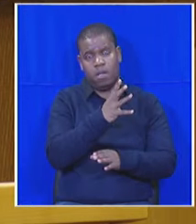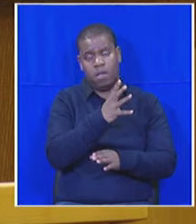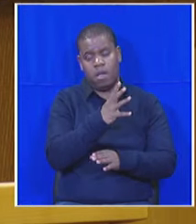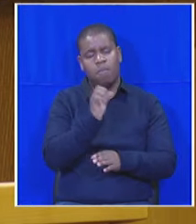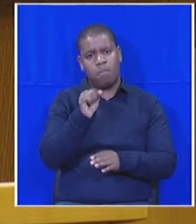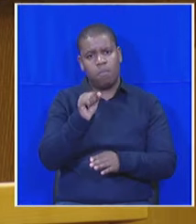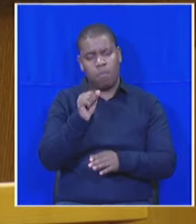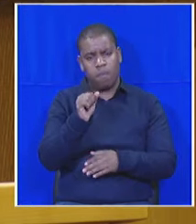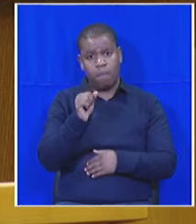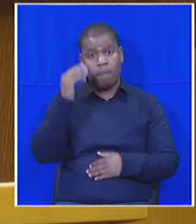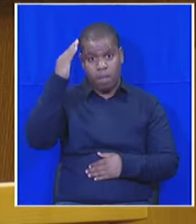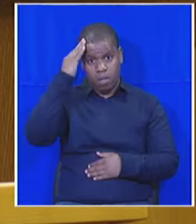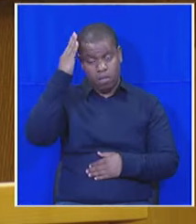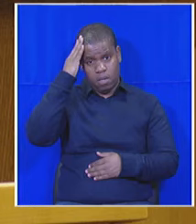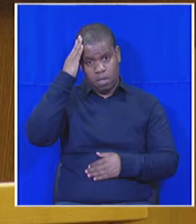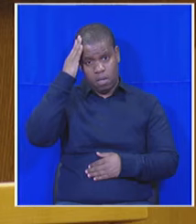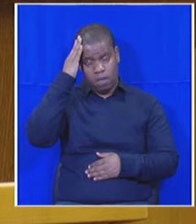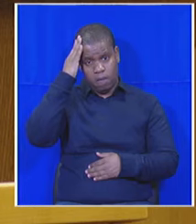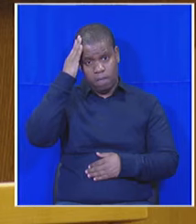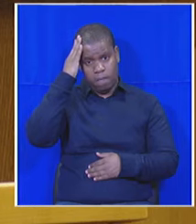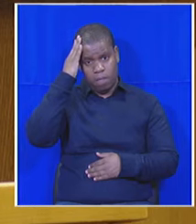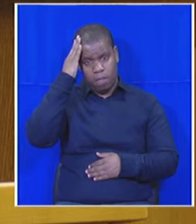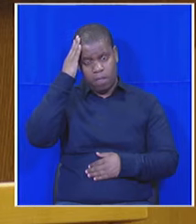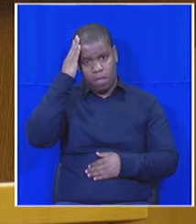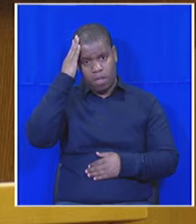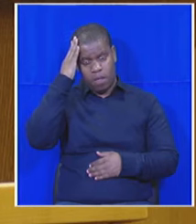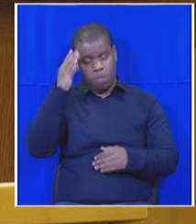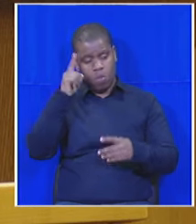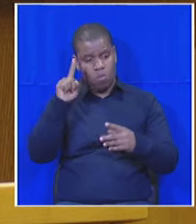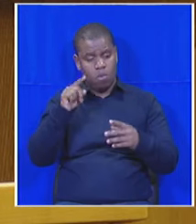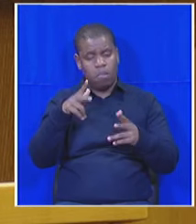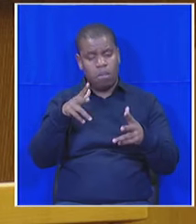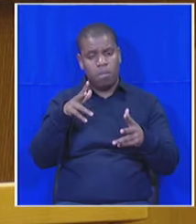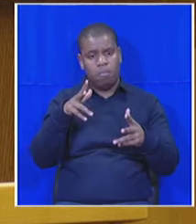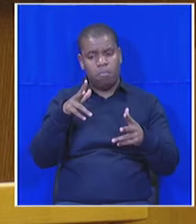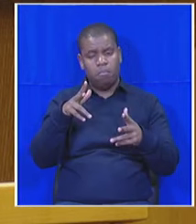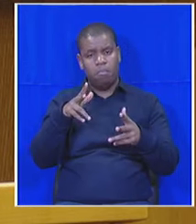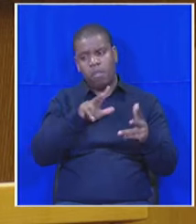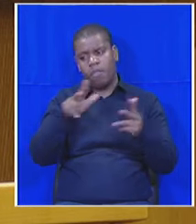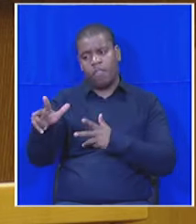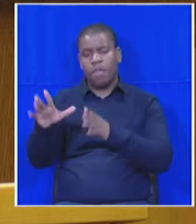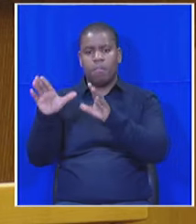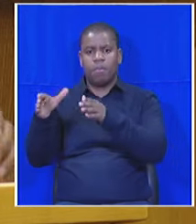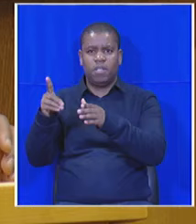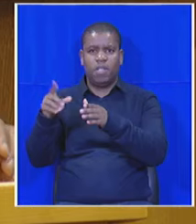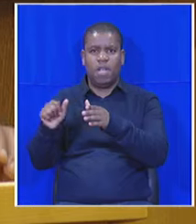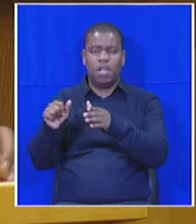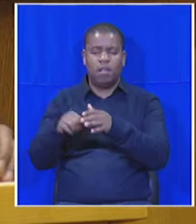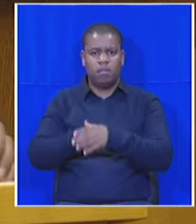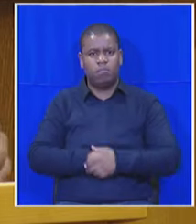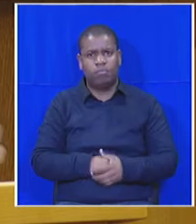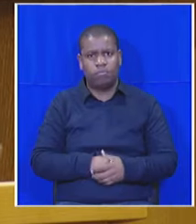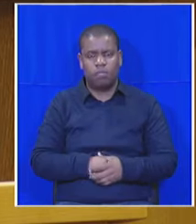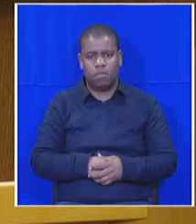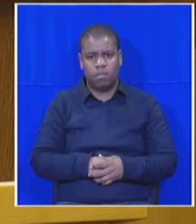beheerde ANC munisipaliteit nie. The DA wants to see South Africa working. The budget allocated for the Mzansi